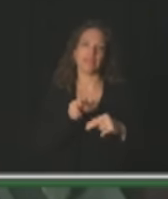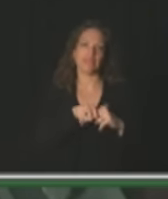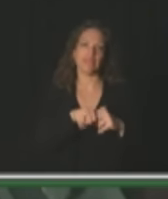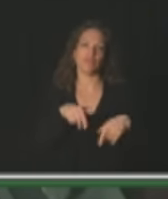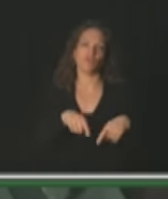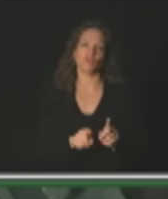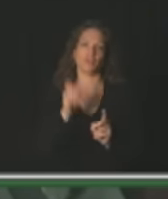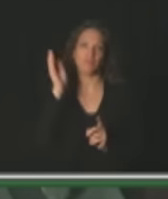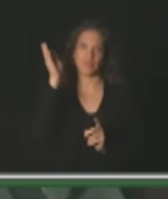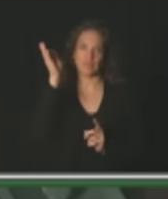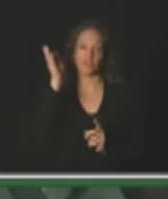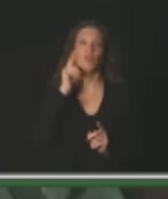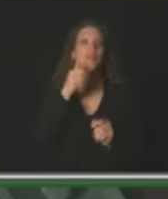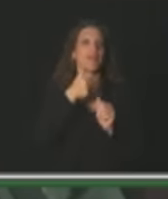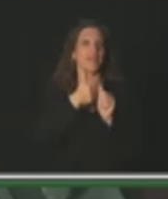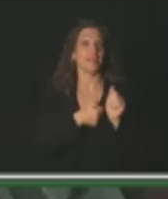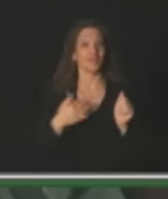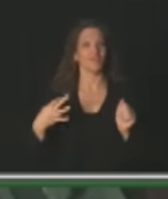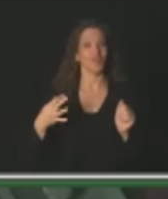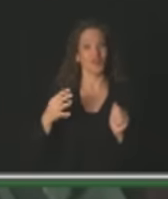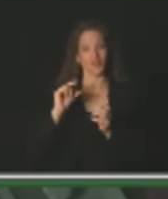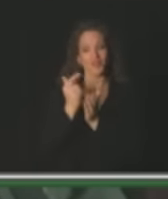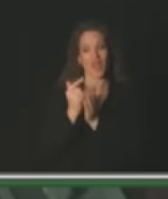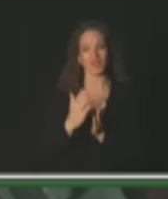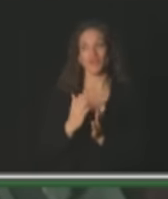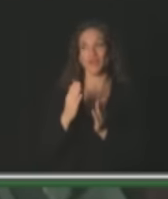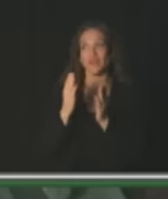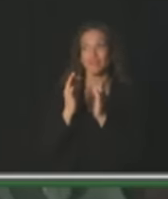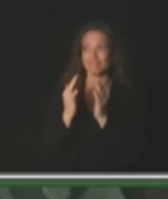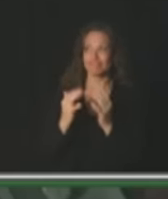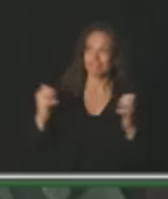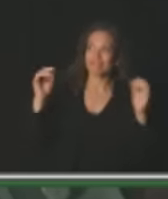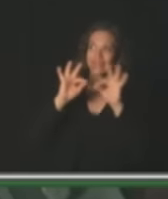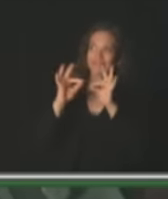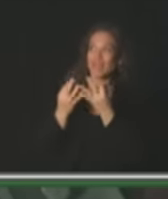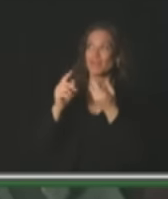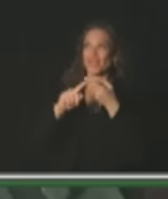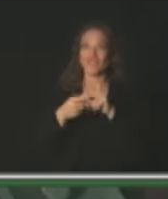presentations so each graduate can be seen by their family and friends.